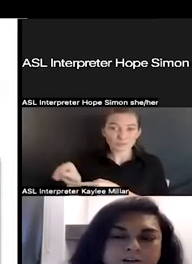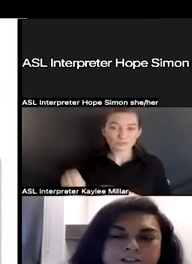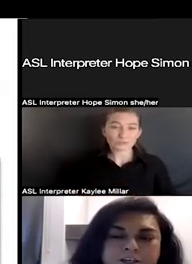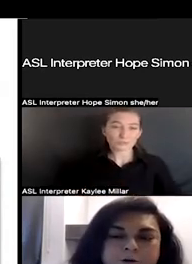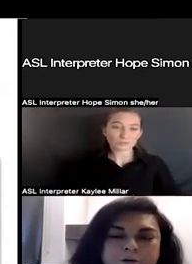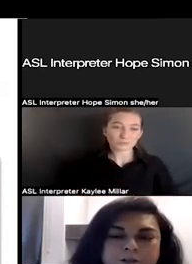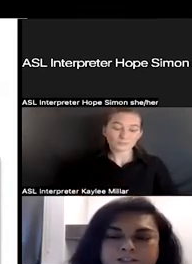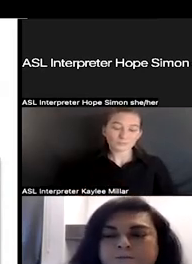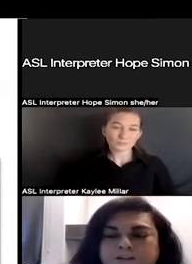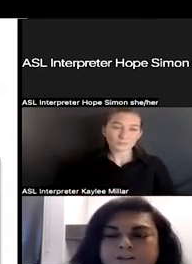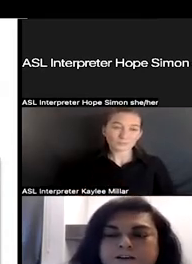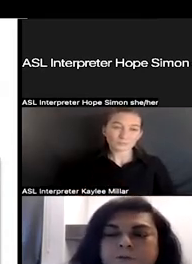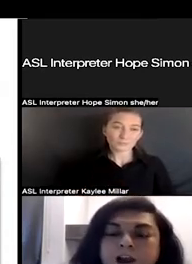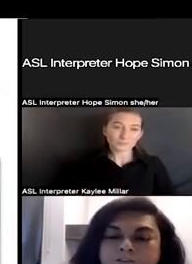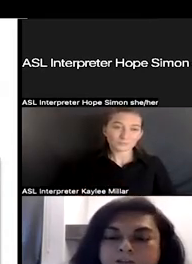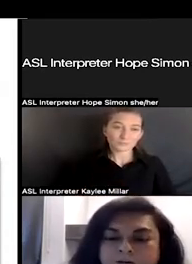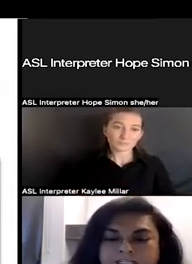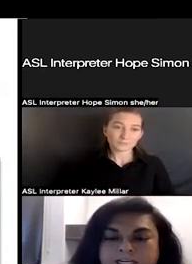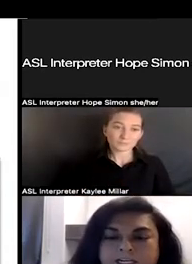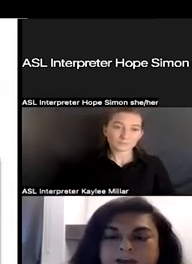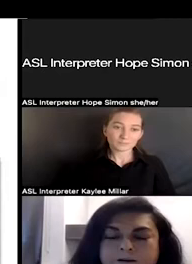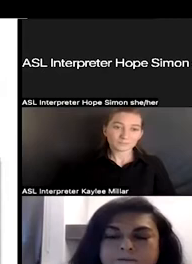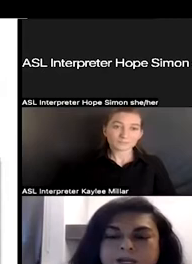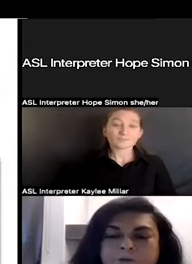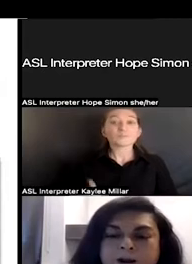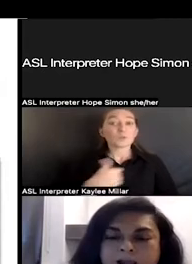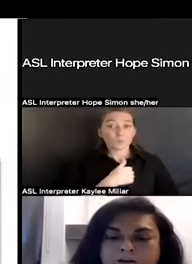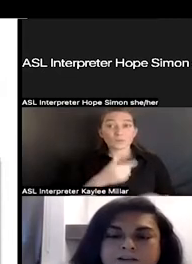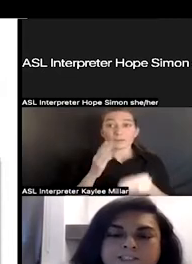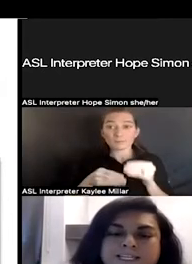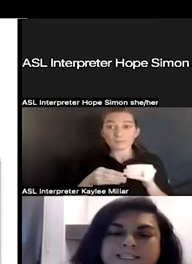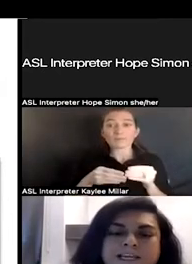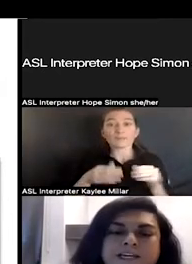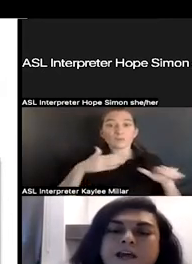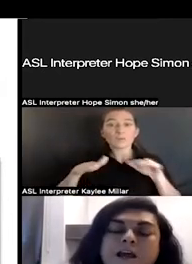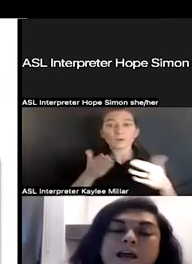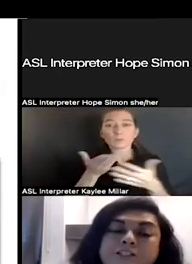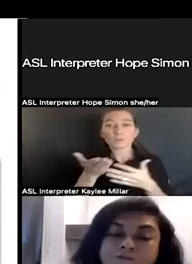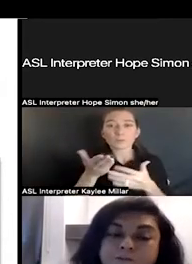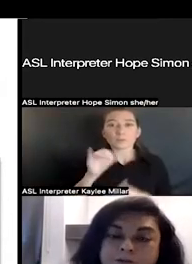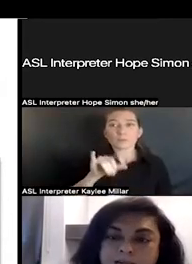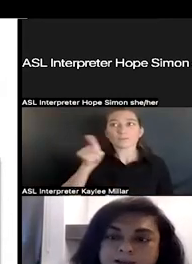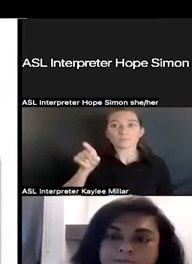And also you'll see some pictures of a walkthrough that we did in a warehouse that was designated